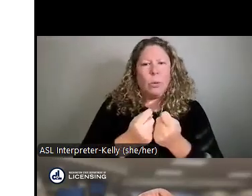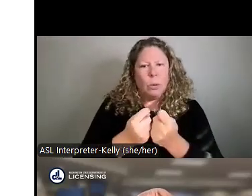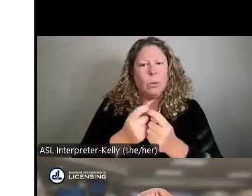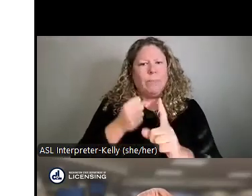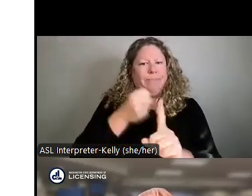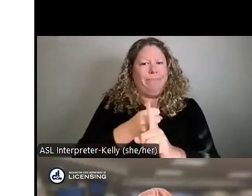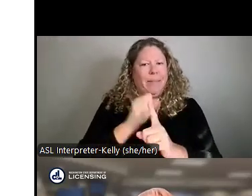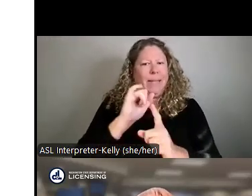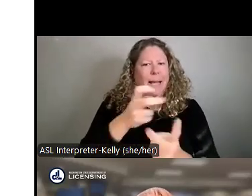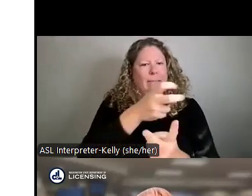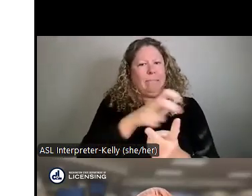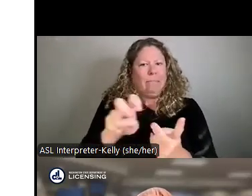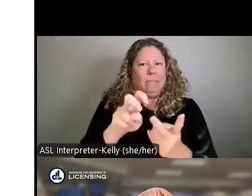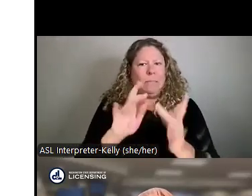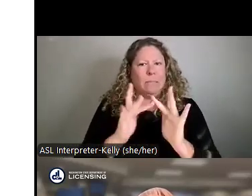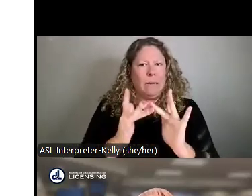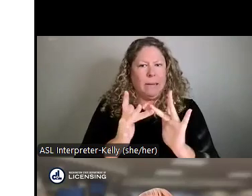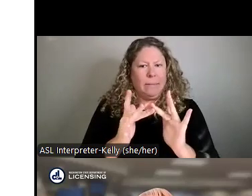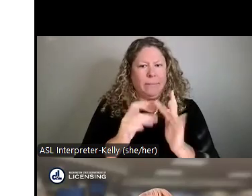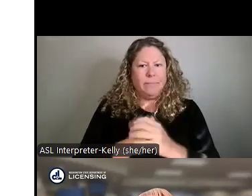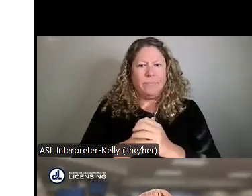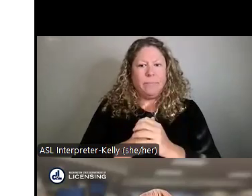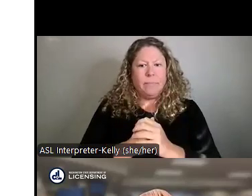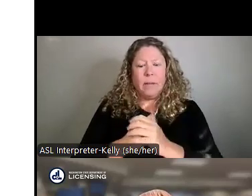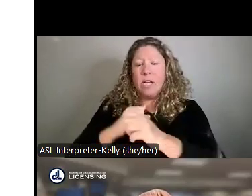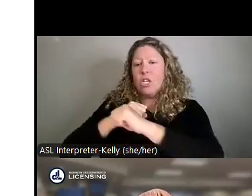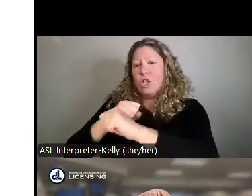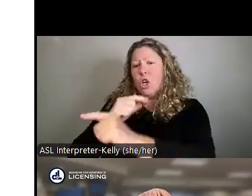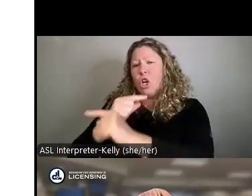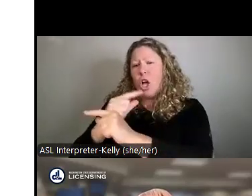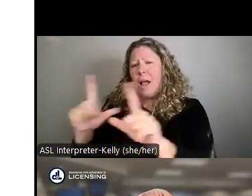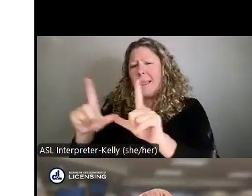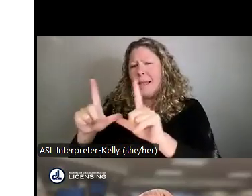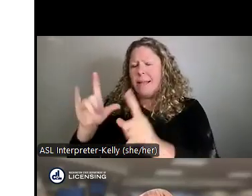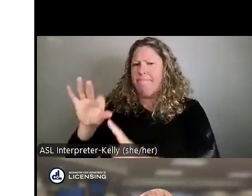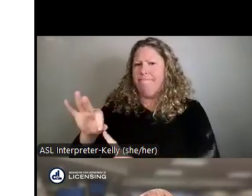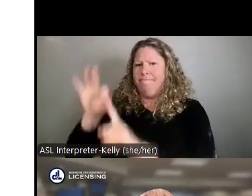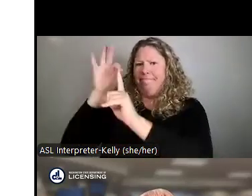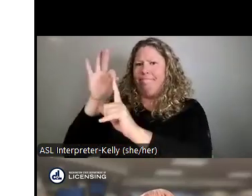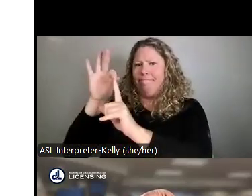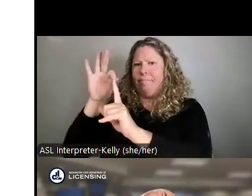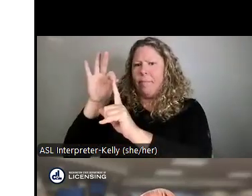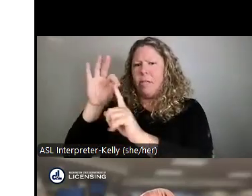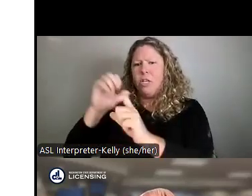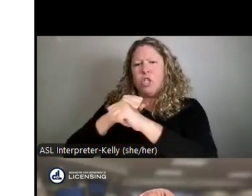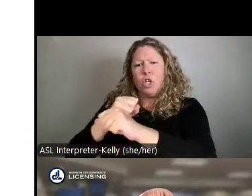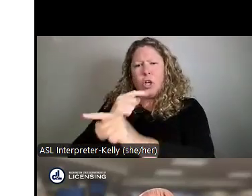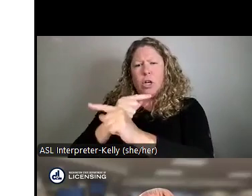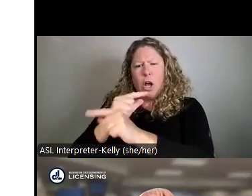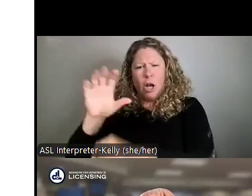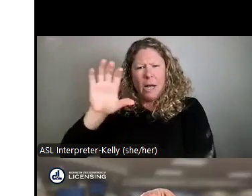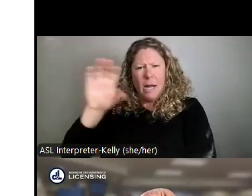change. Security guard licensing was unique in that security guard companies manage